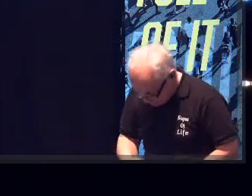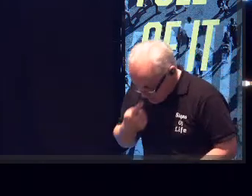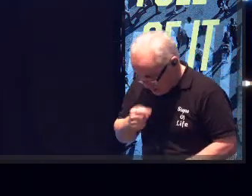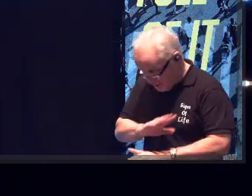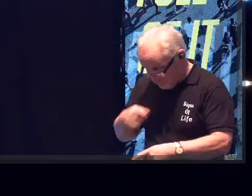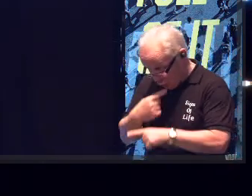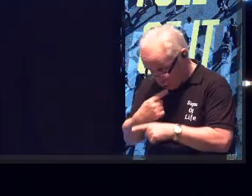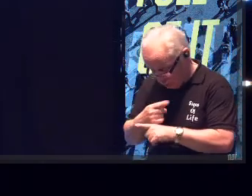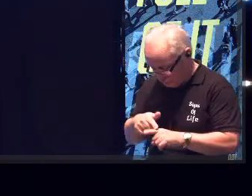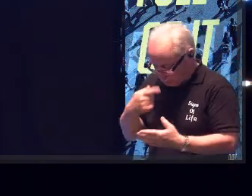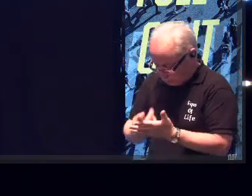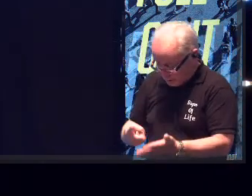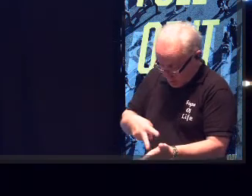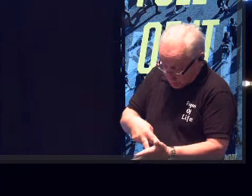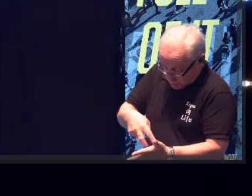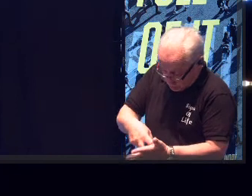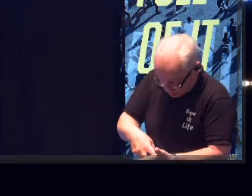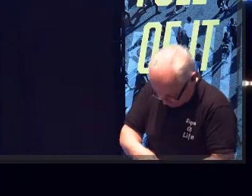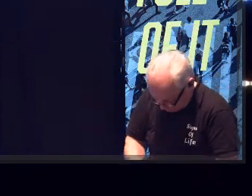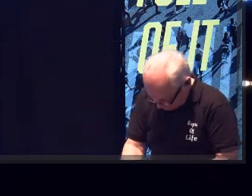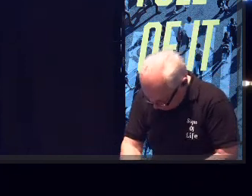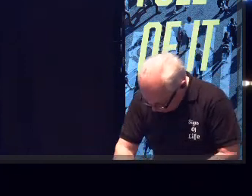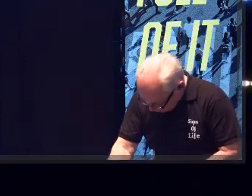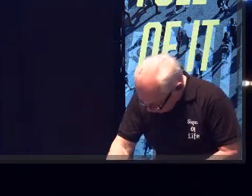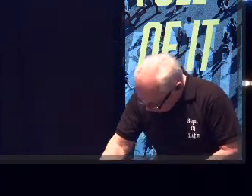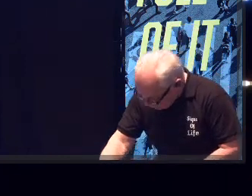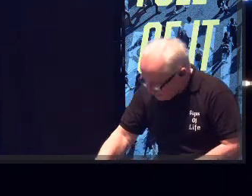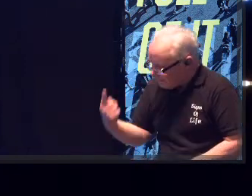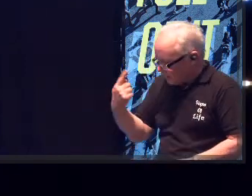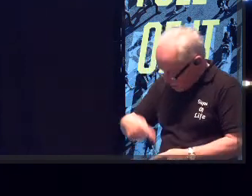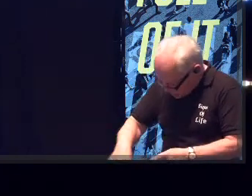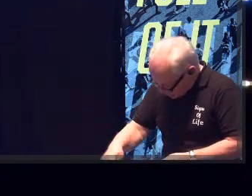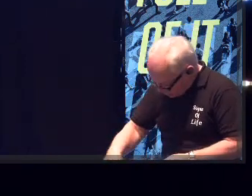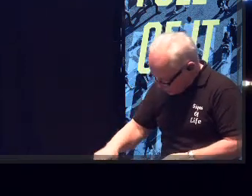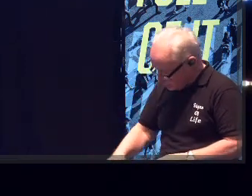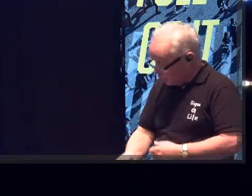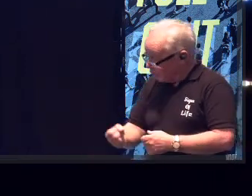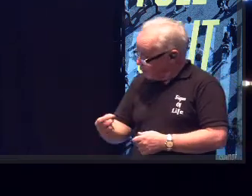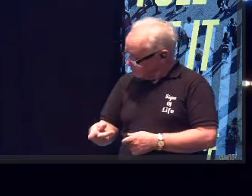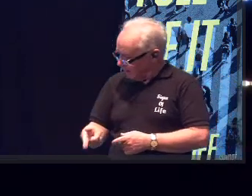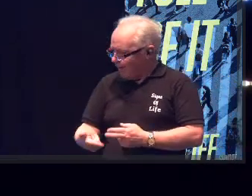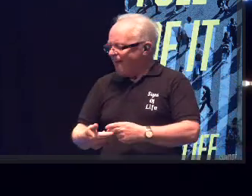with. They kept demanding an answer, so he stood up again and said, all right, but let the one who